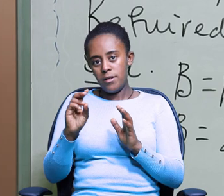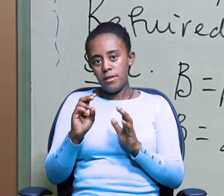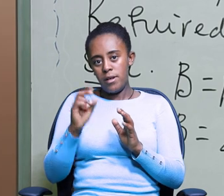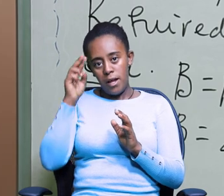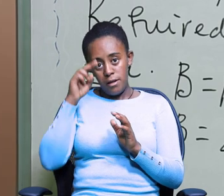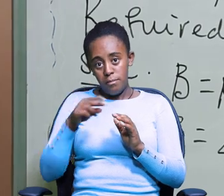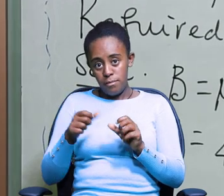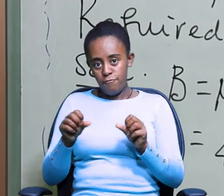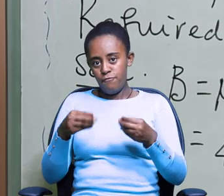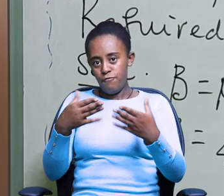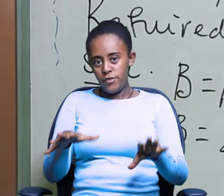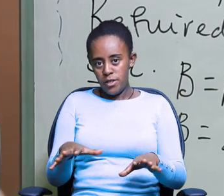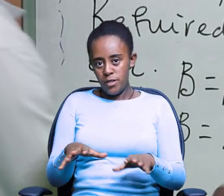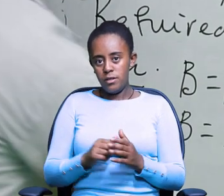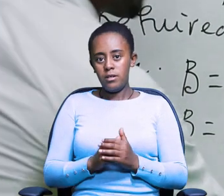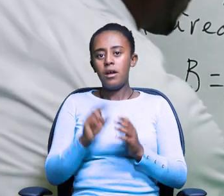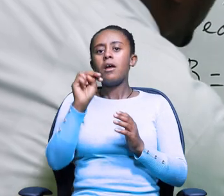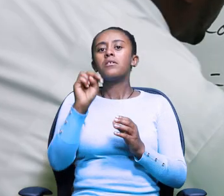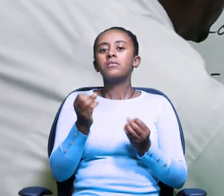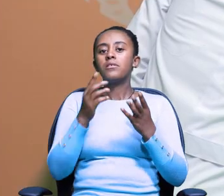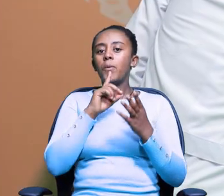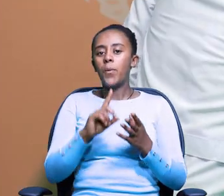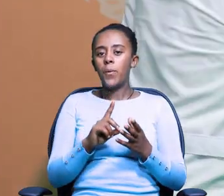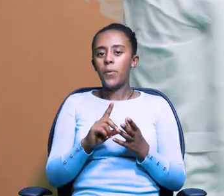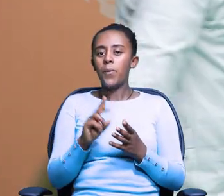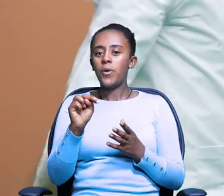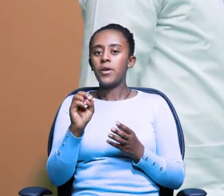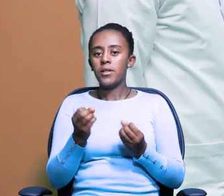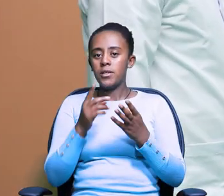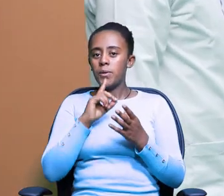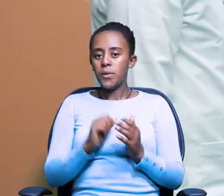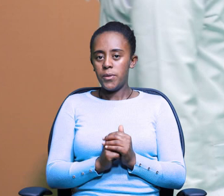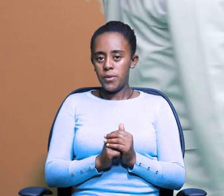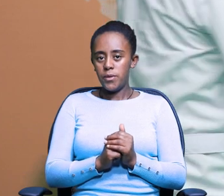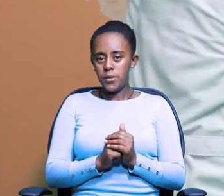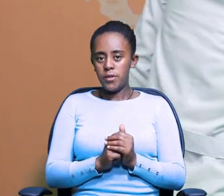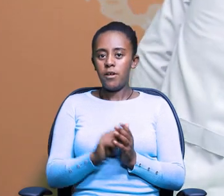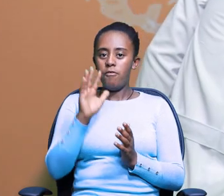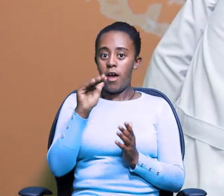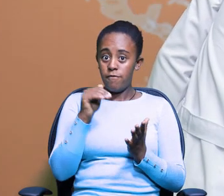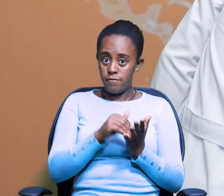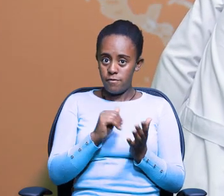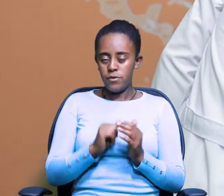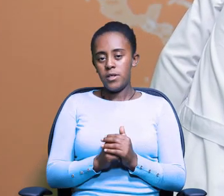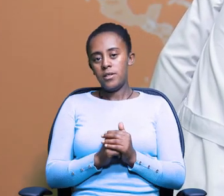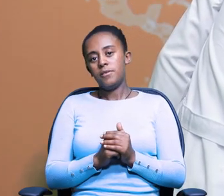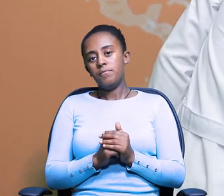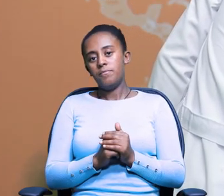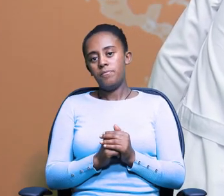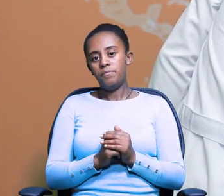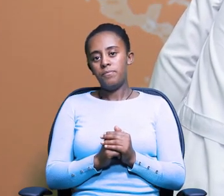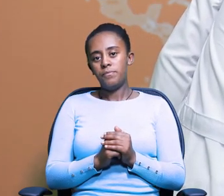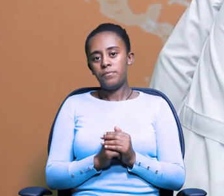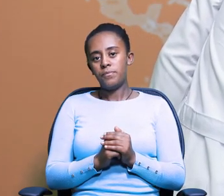given. Next, what is the number of turns of the wire? The number of turns of the wire is given, that is